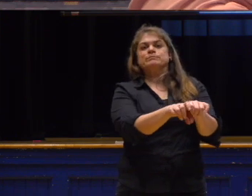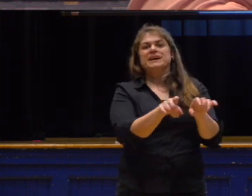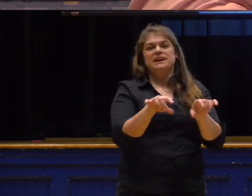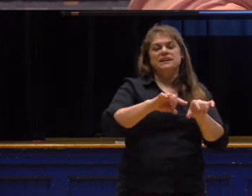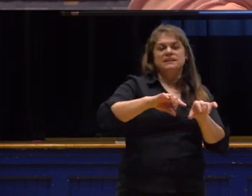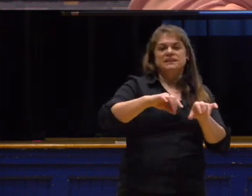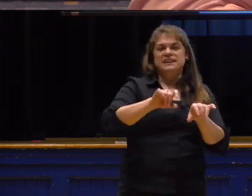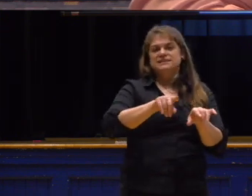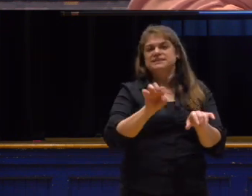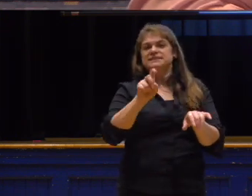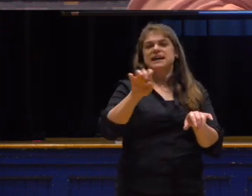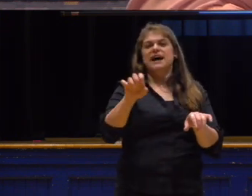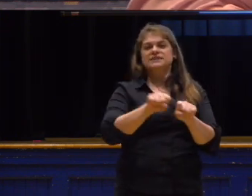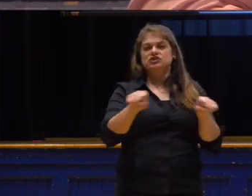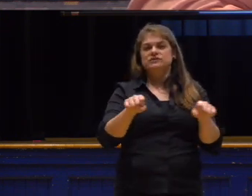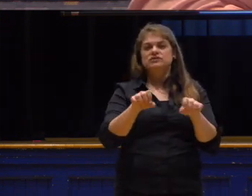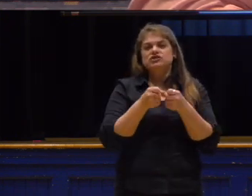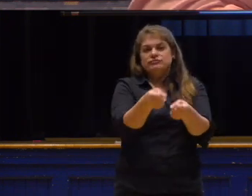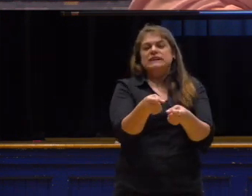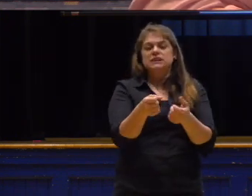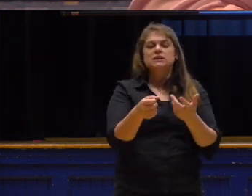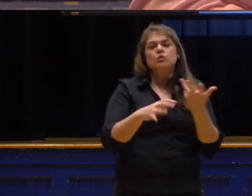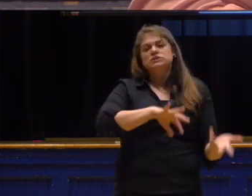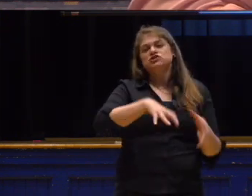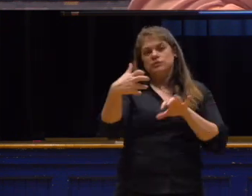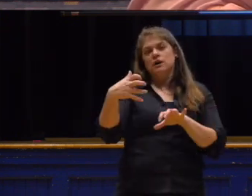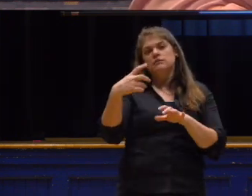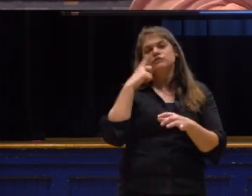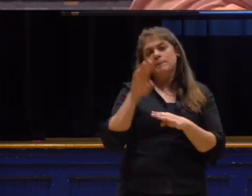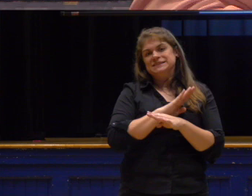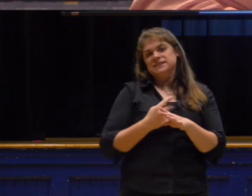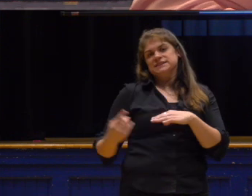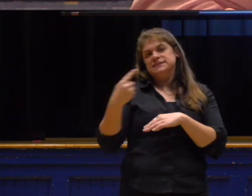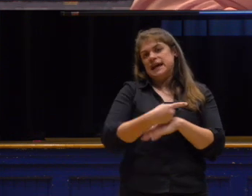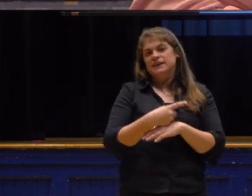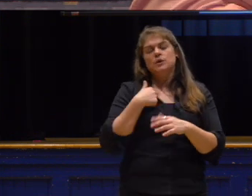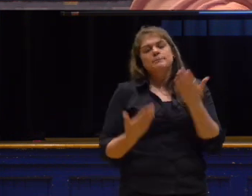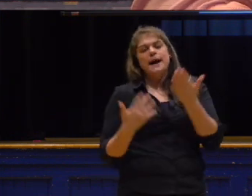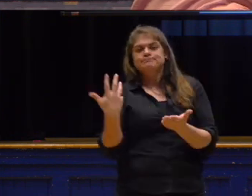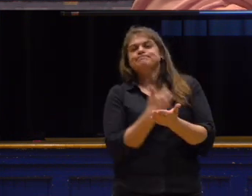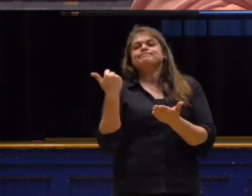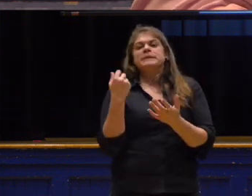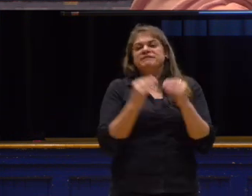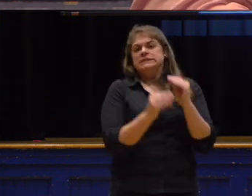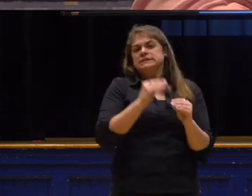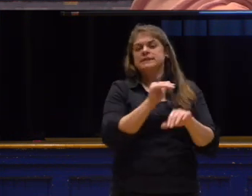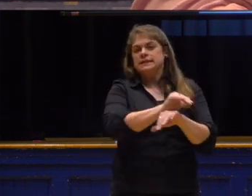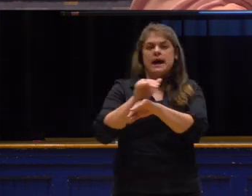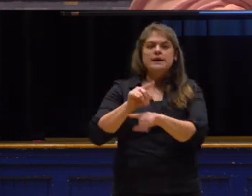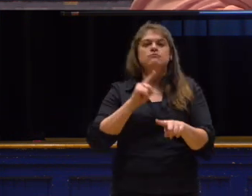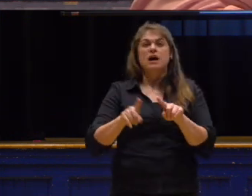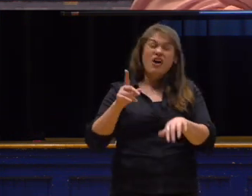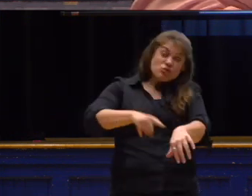street. And the greater disruption would be during the day for local businesses and everything, so they may do some of that at night.